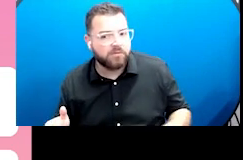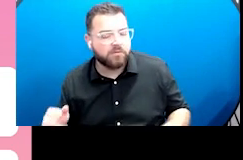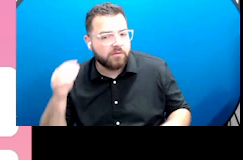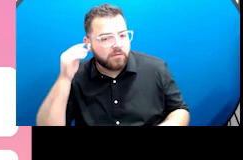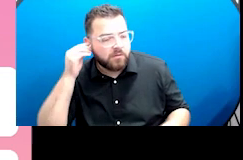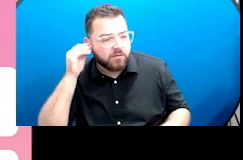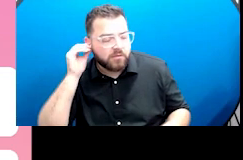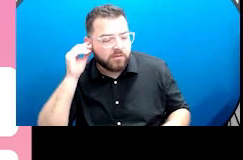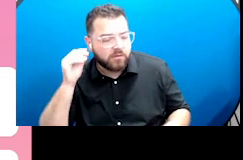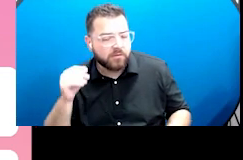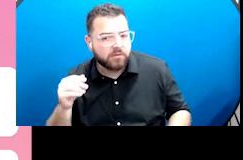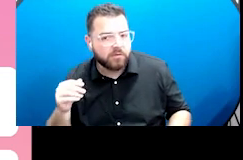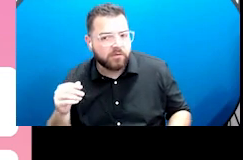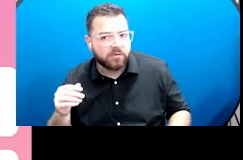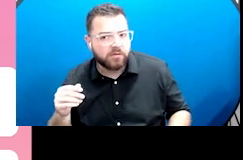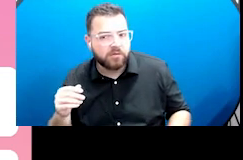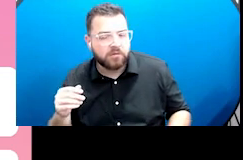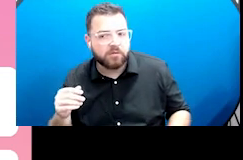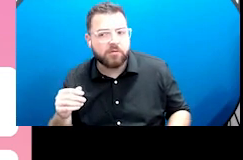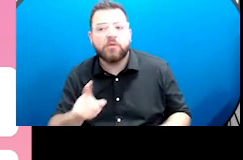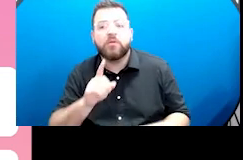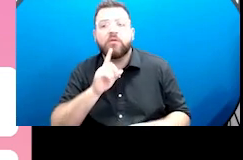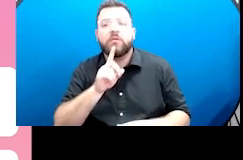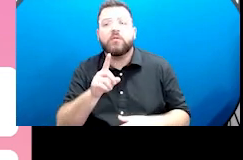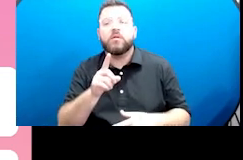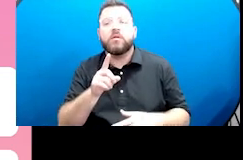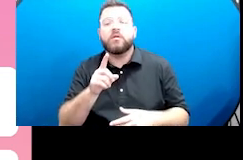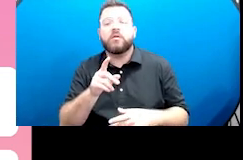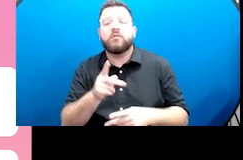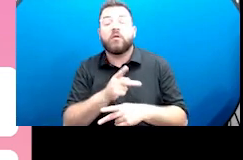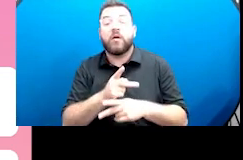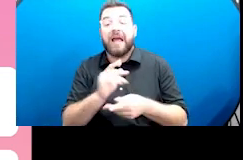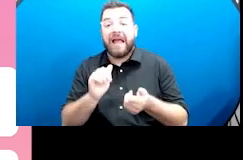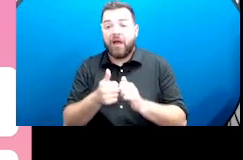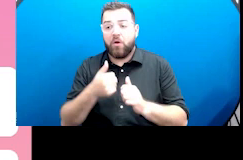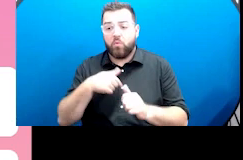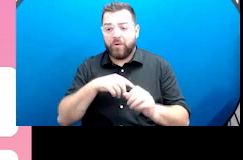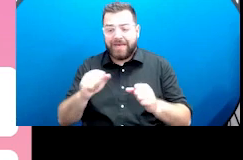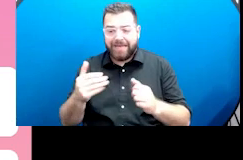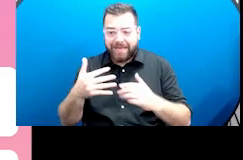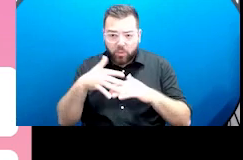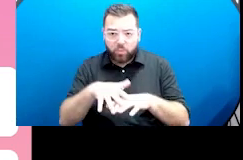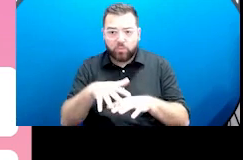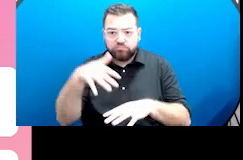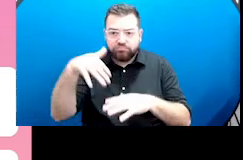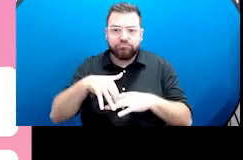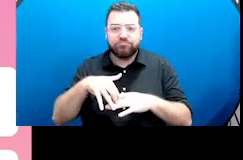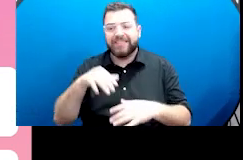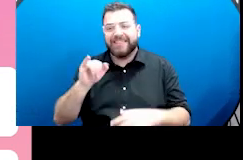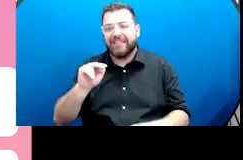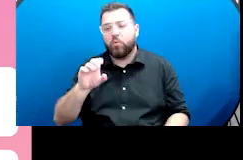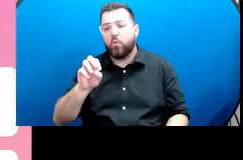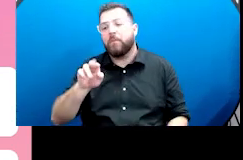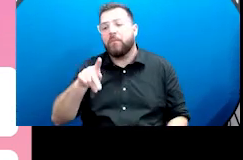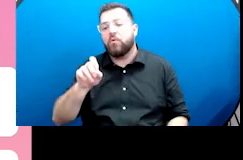that me, the big takeaway is that learning how to incorporate this, but also being aware of what it can do, and if